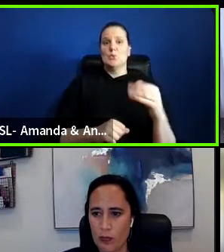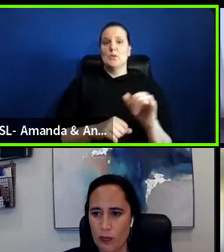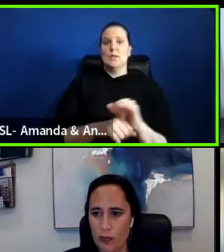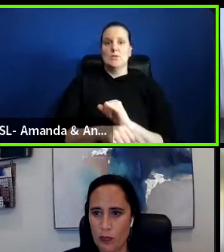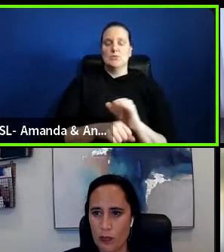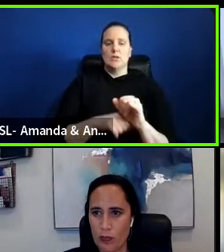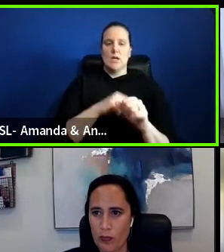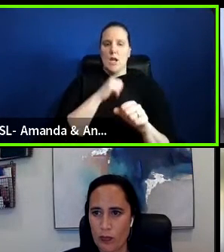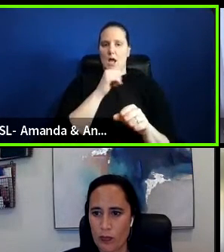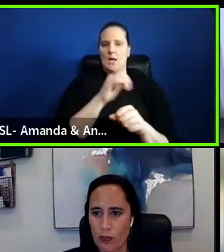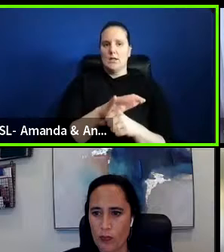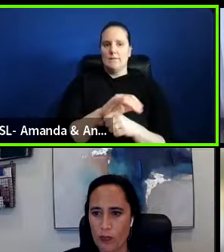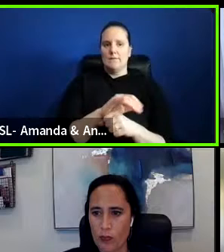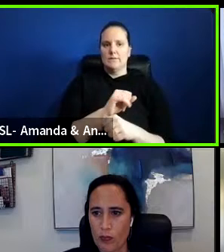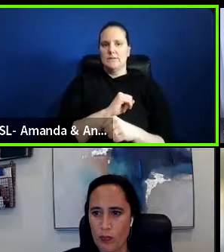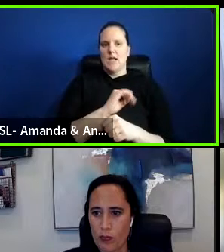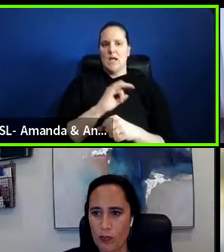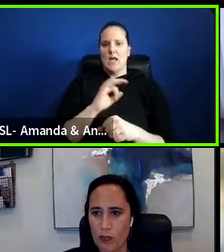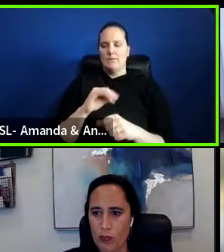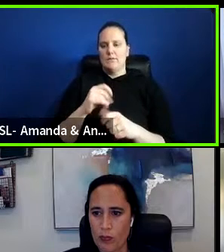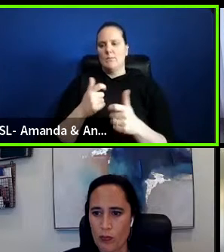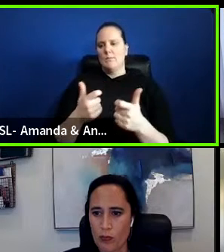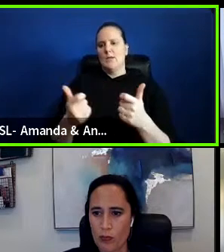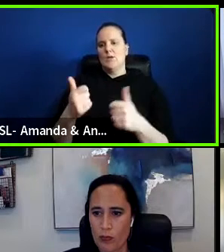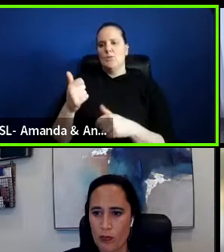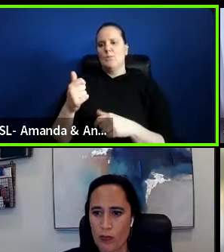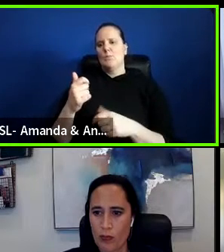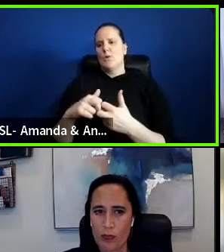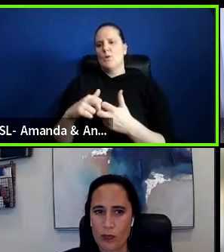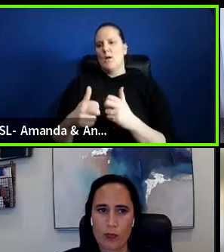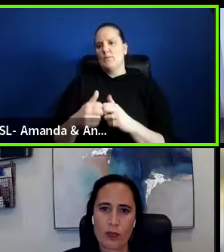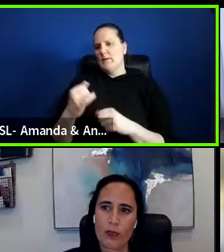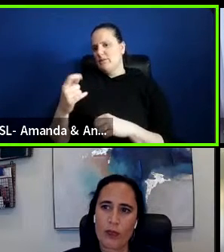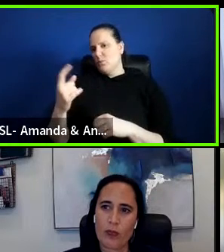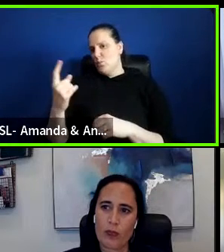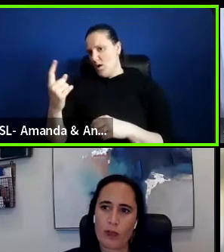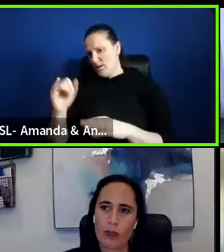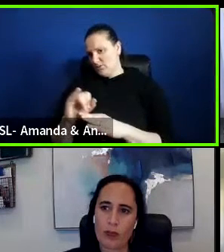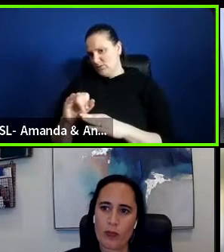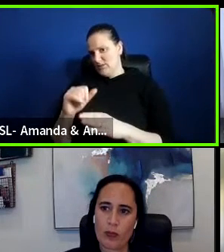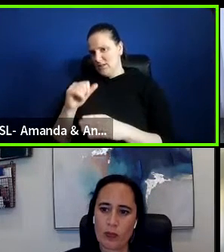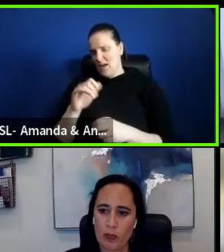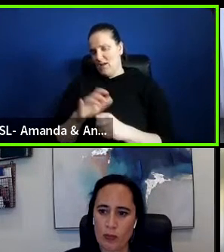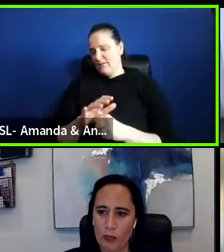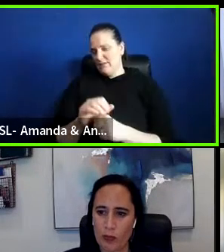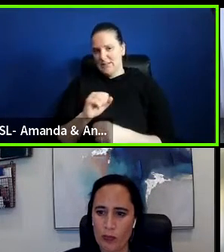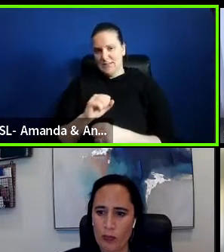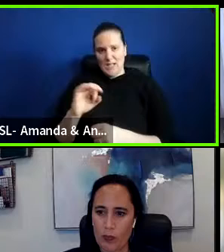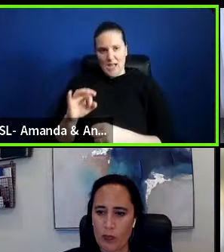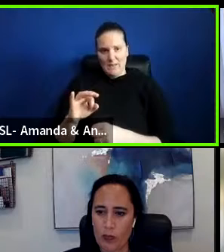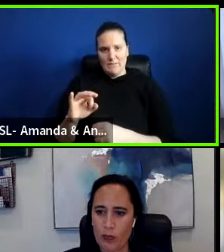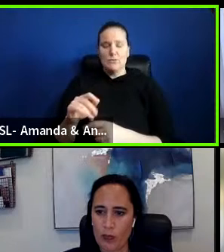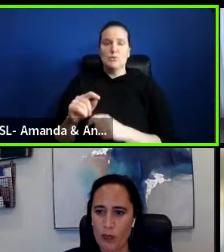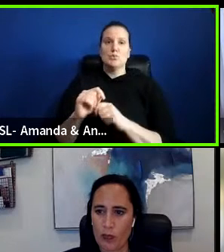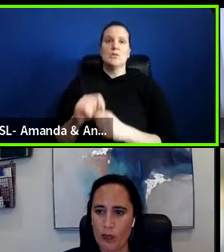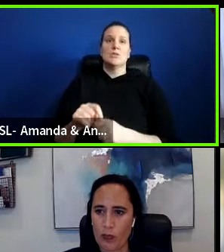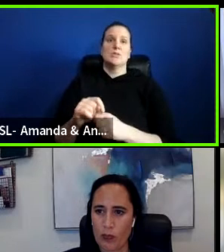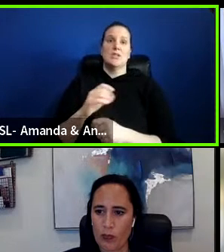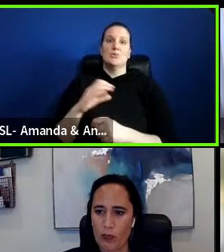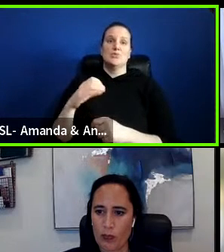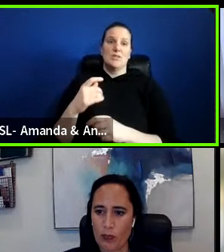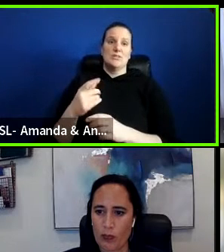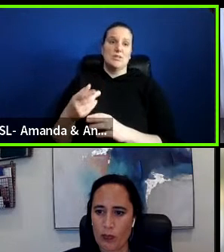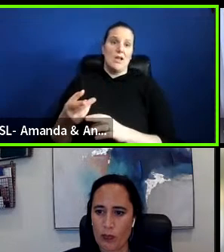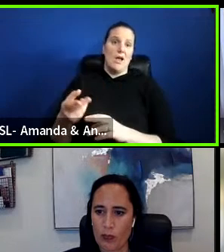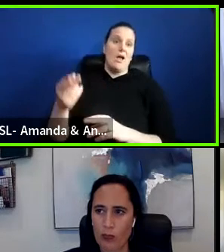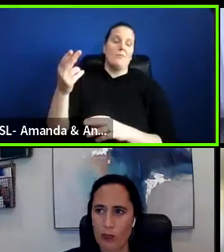are understaffed, you have a larger problem than if you just have one industry that's understaffed, because traditionally when construction was up, sometimes